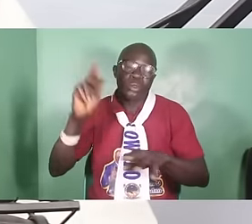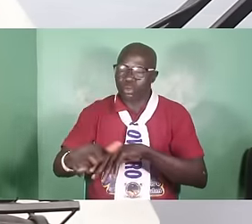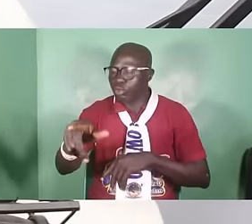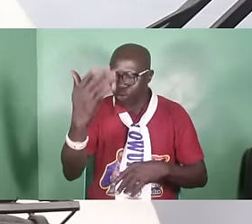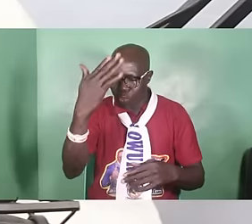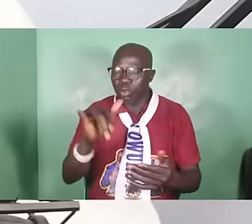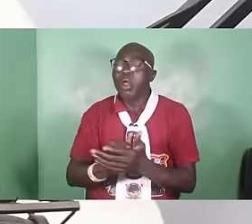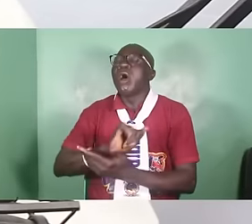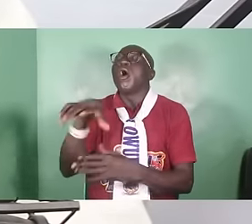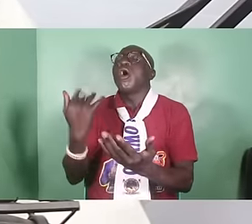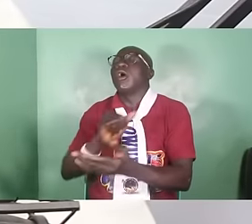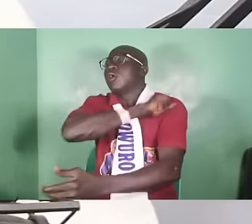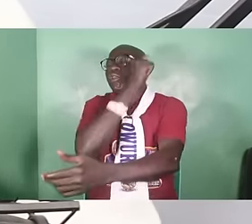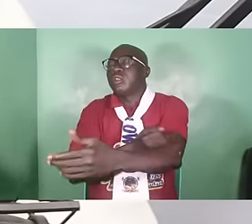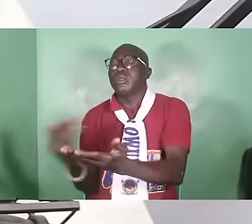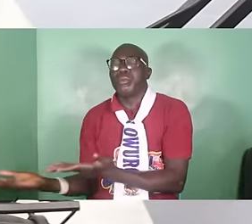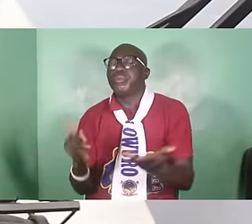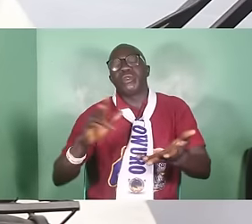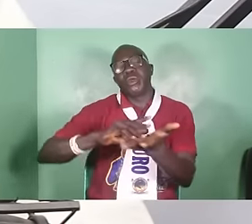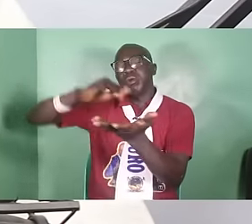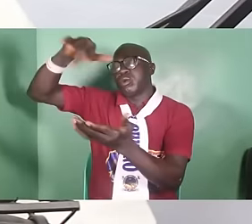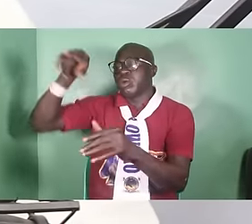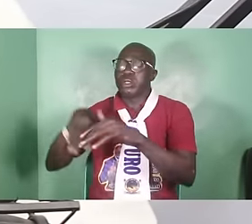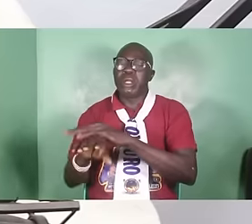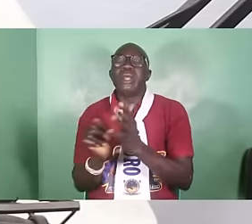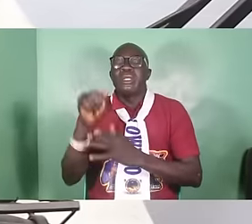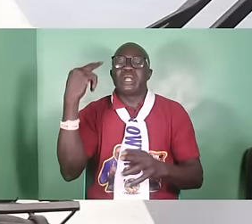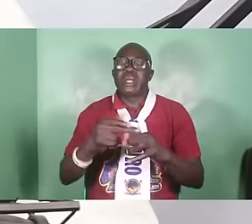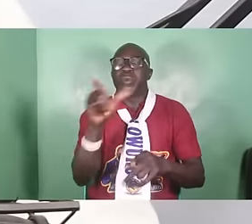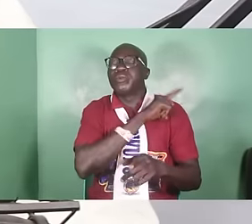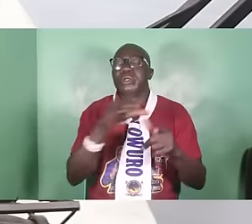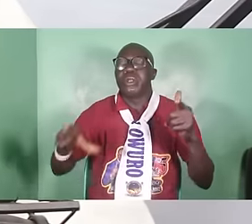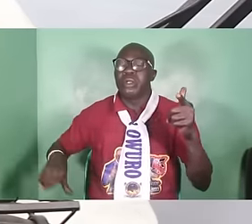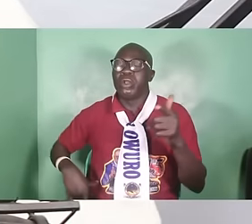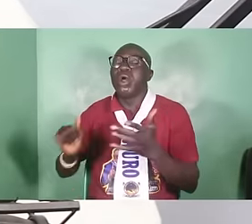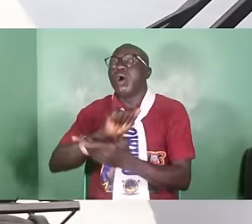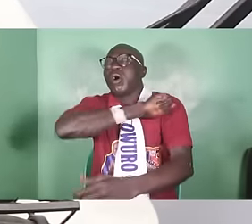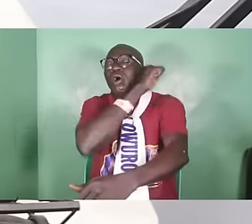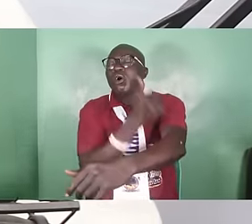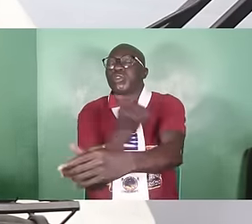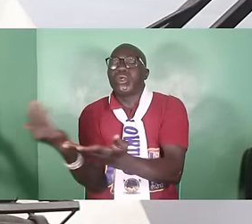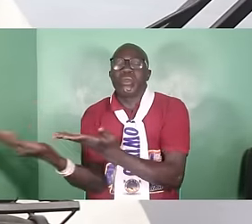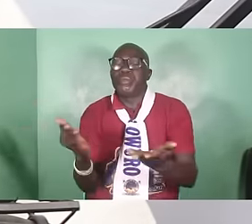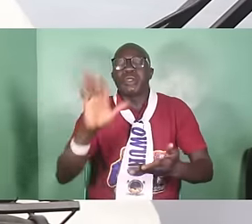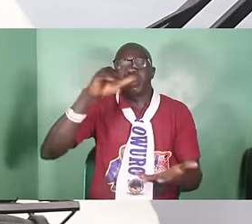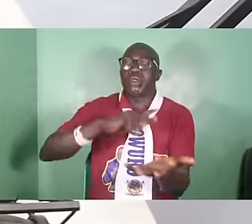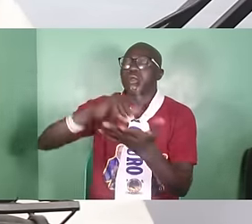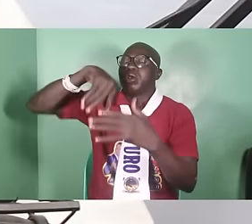not? I say Abdul go re jade. Ni oruko Oluwa. Ase agbogo re